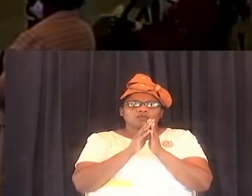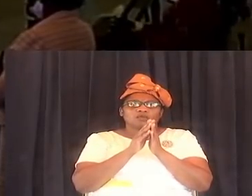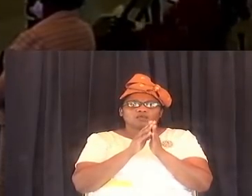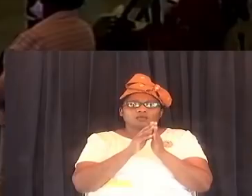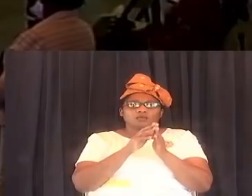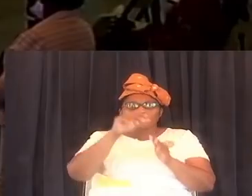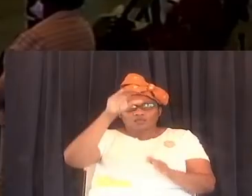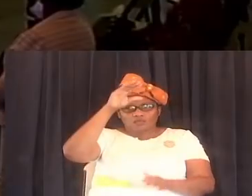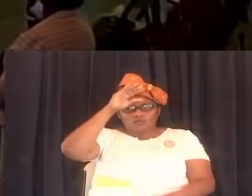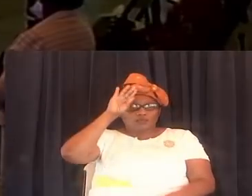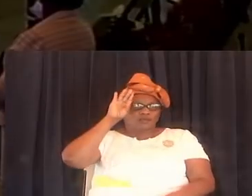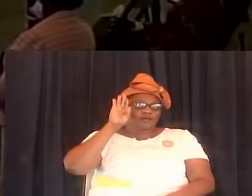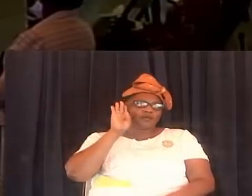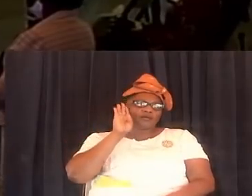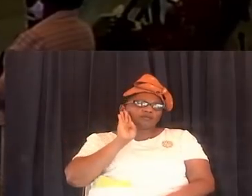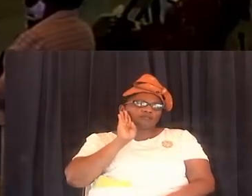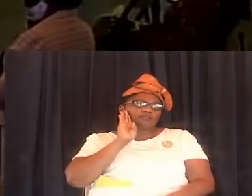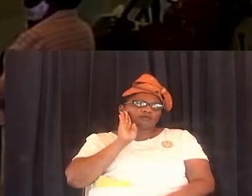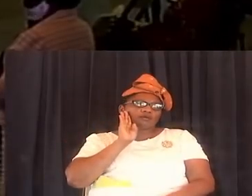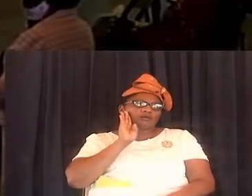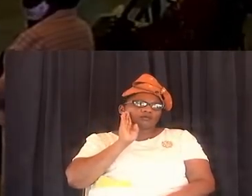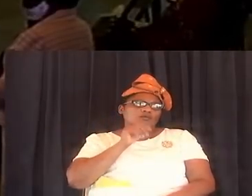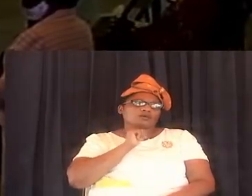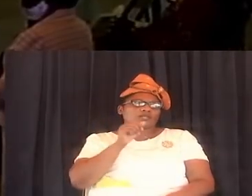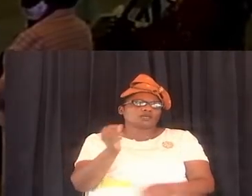not saved.